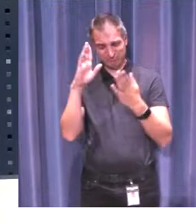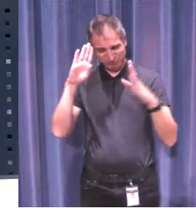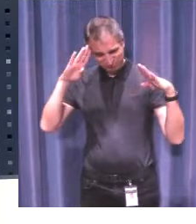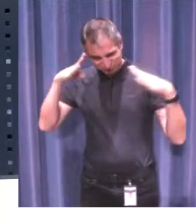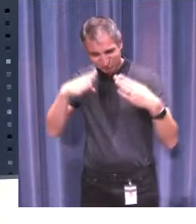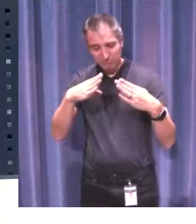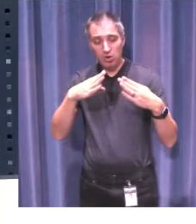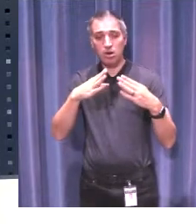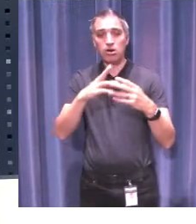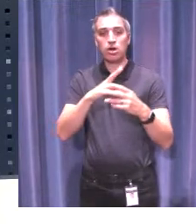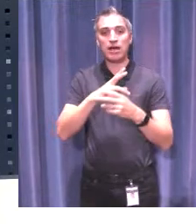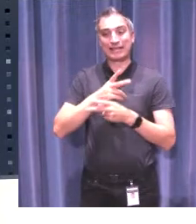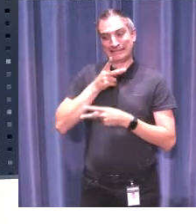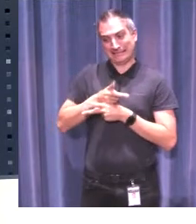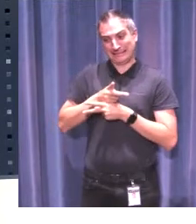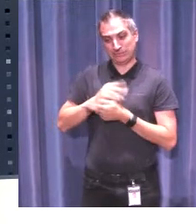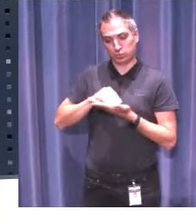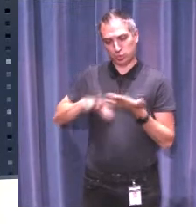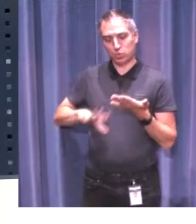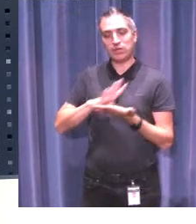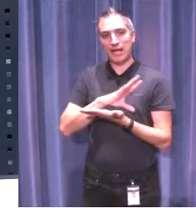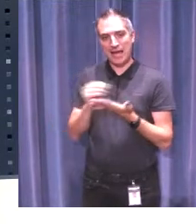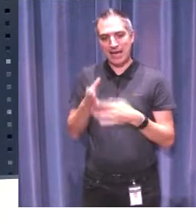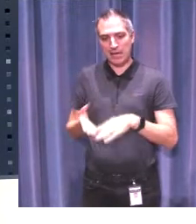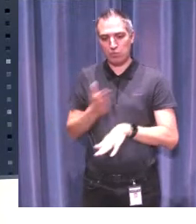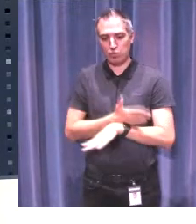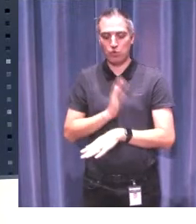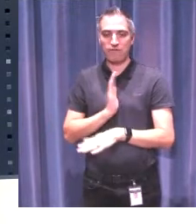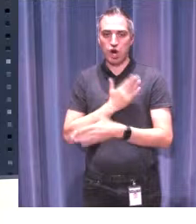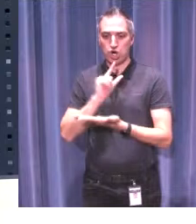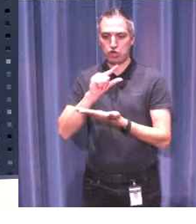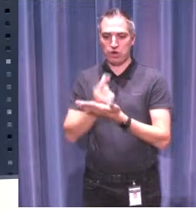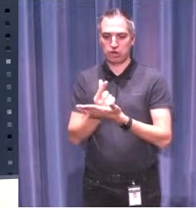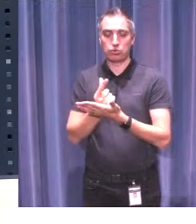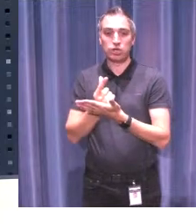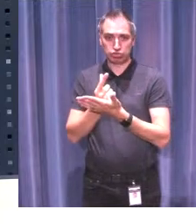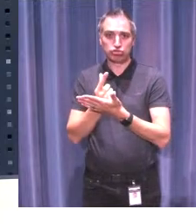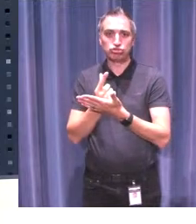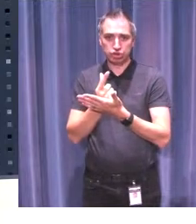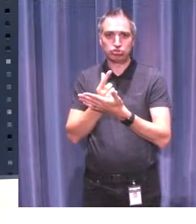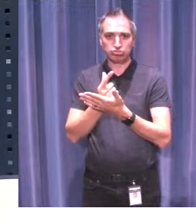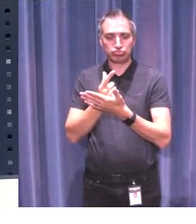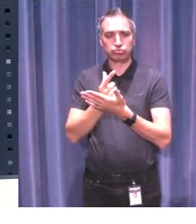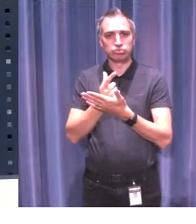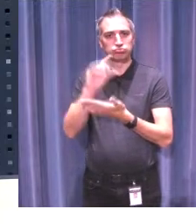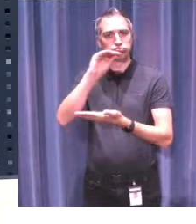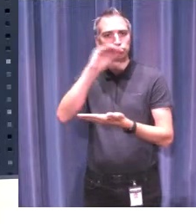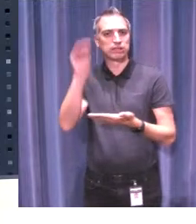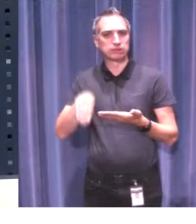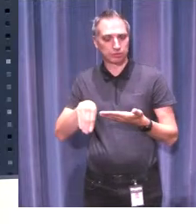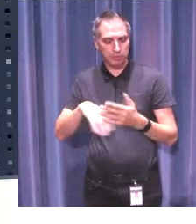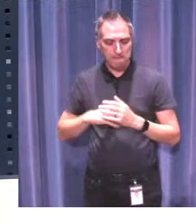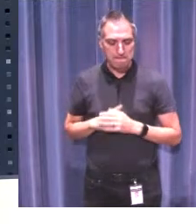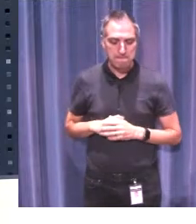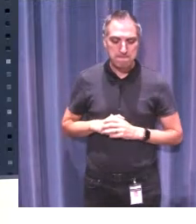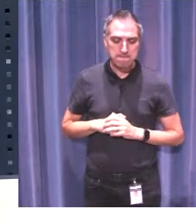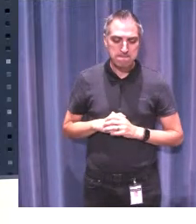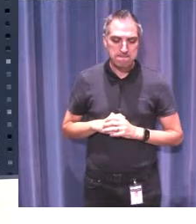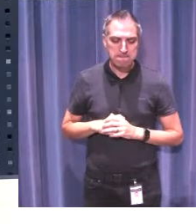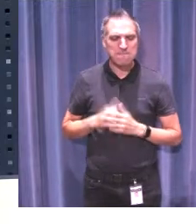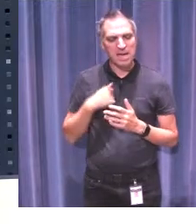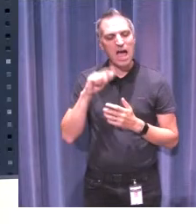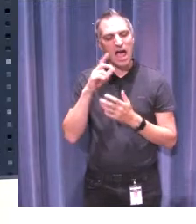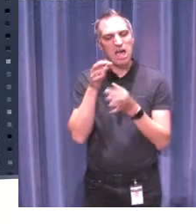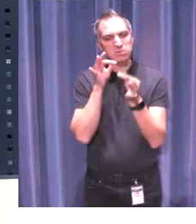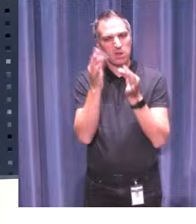and trying to improve our graduation rate, and I spoke to kind of why that's important before. We also, in